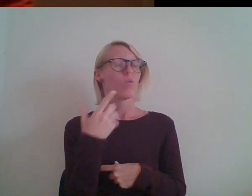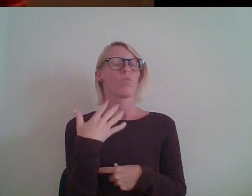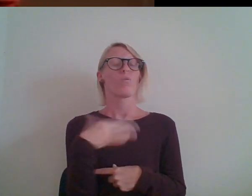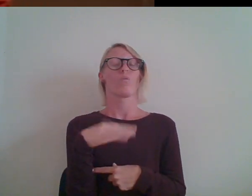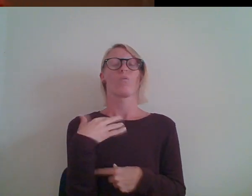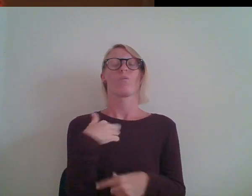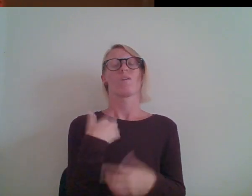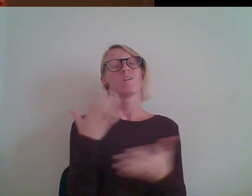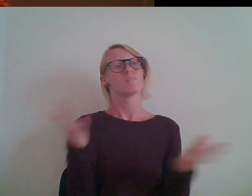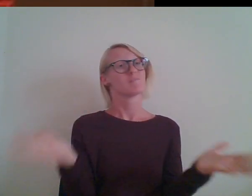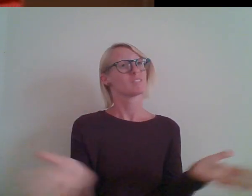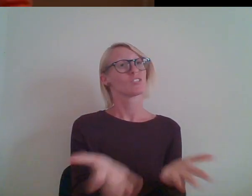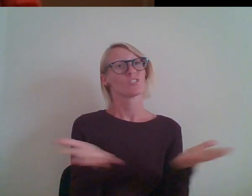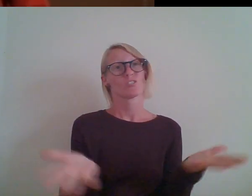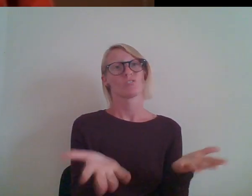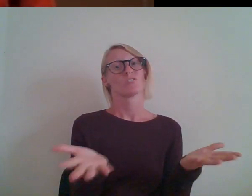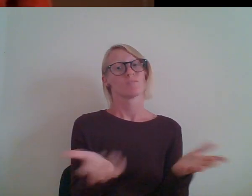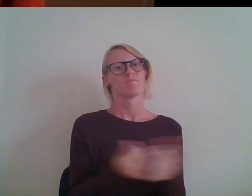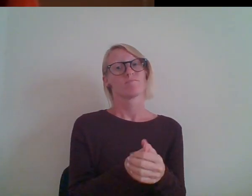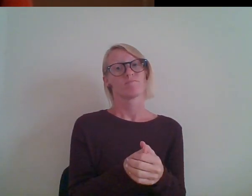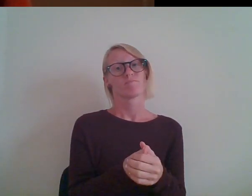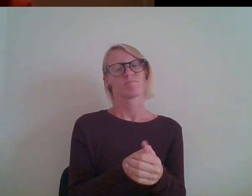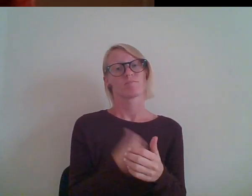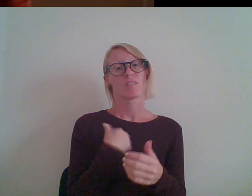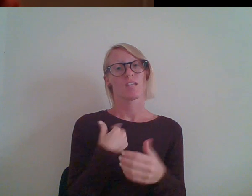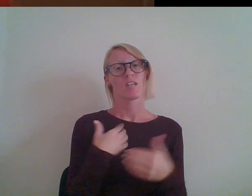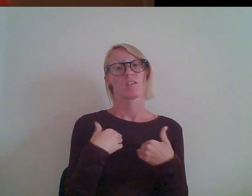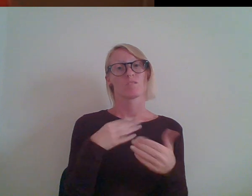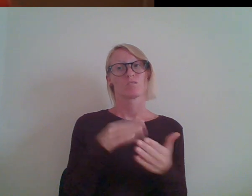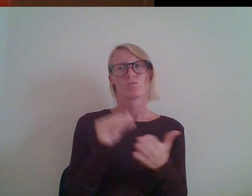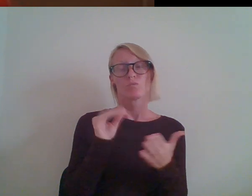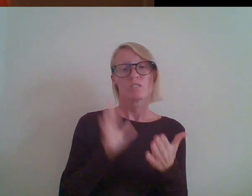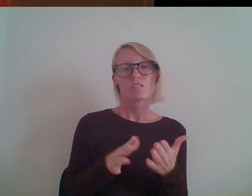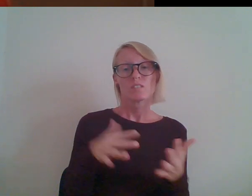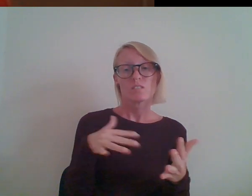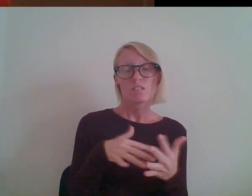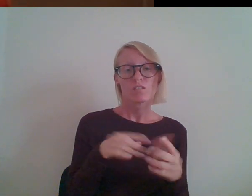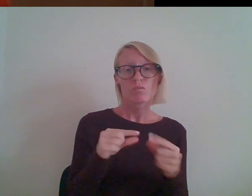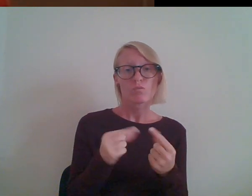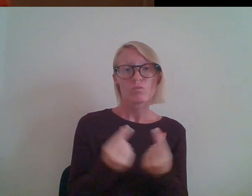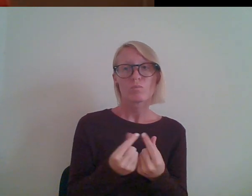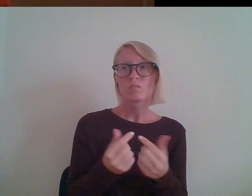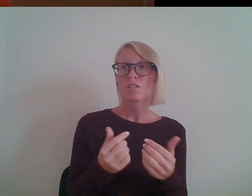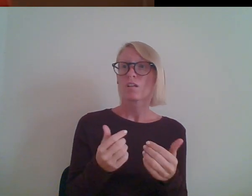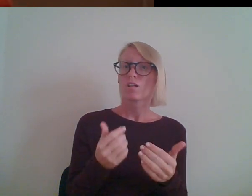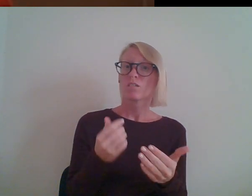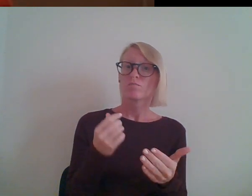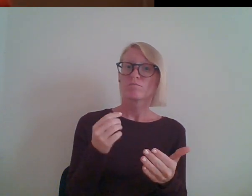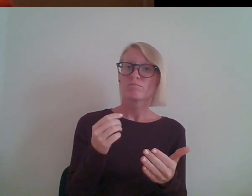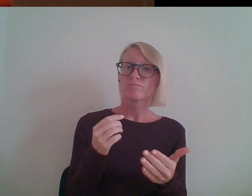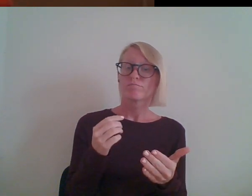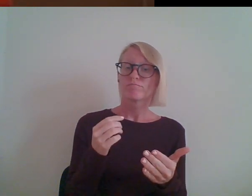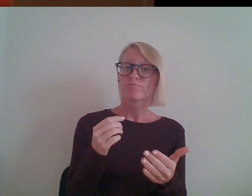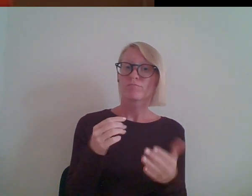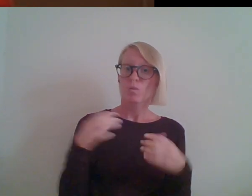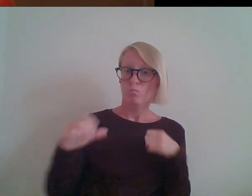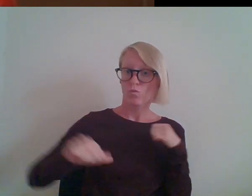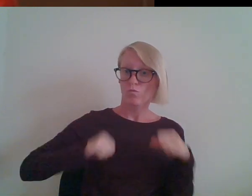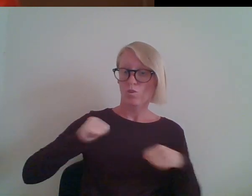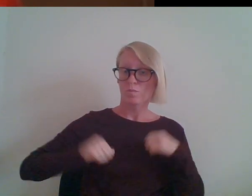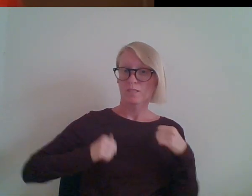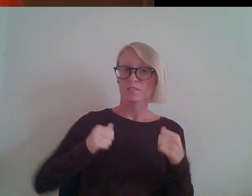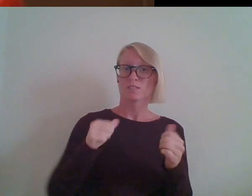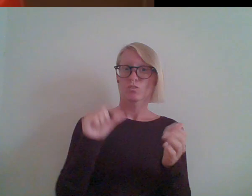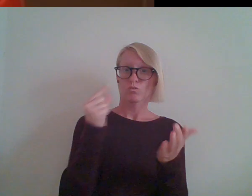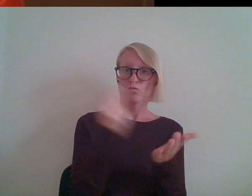encourage them to do it. Where I've got students to form study groups, performance of the groups go up dramatically. Now, part of it is probably because